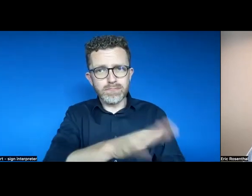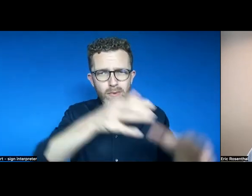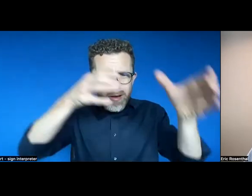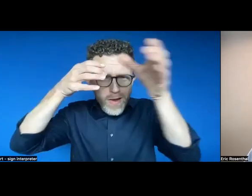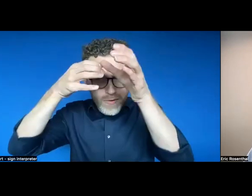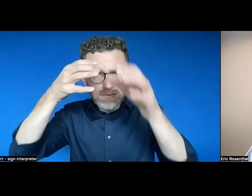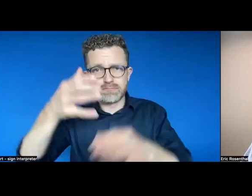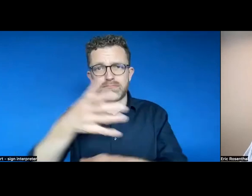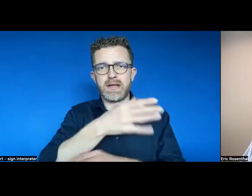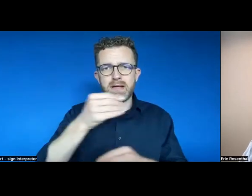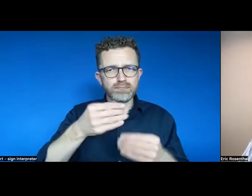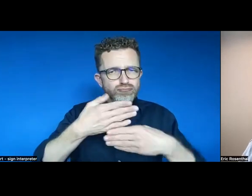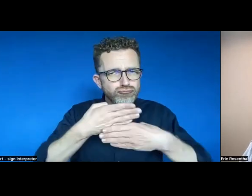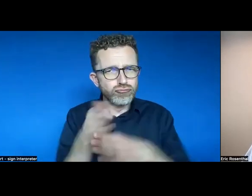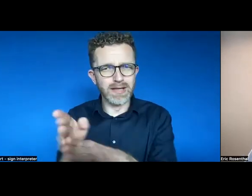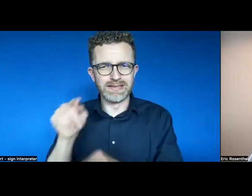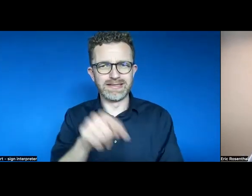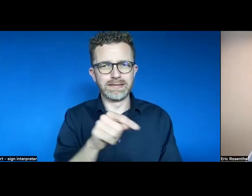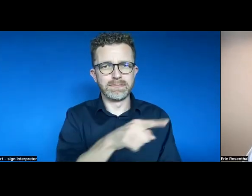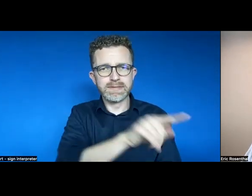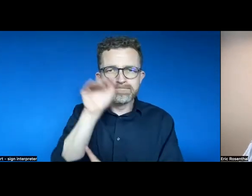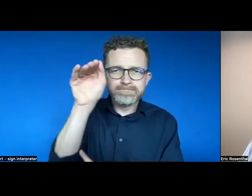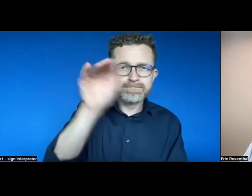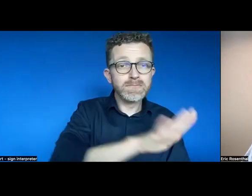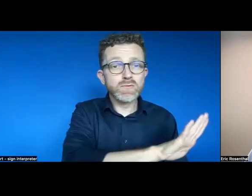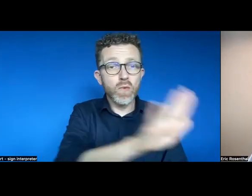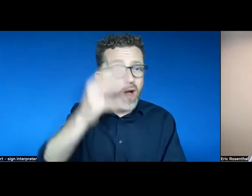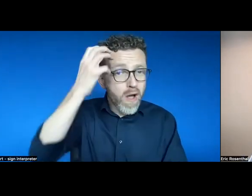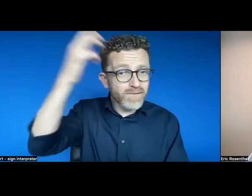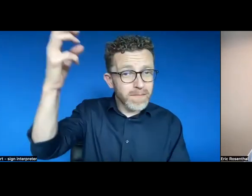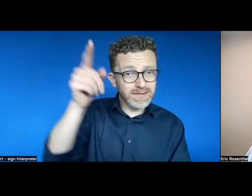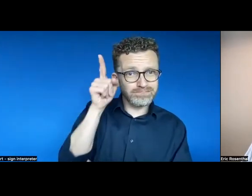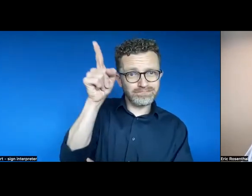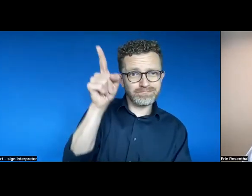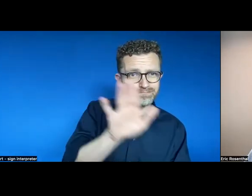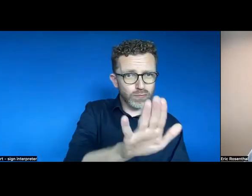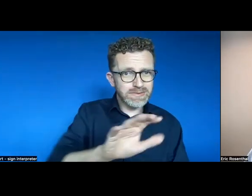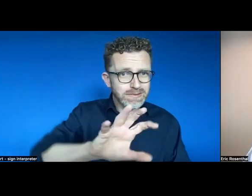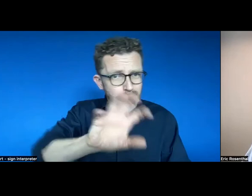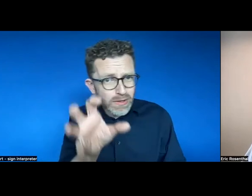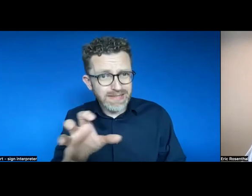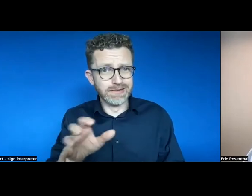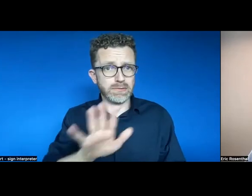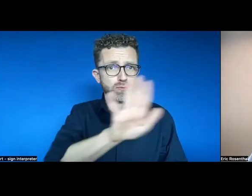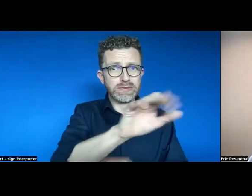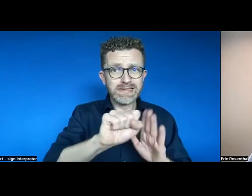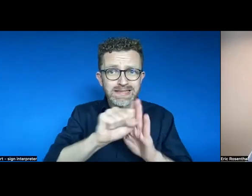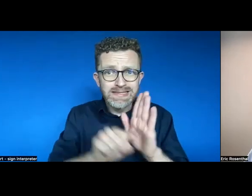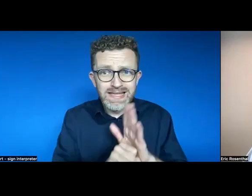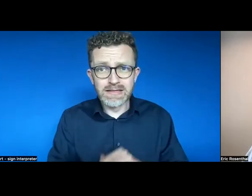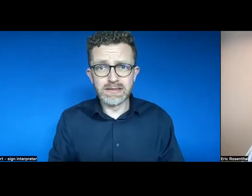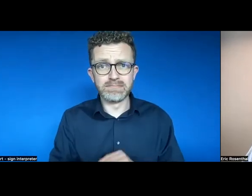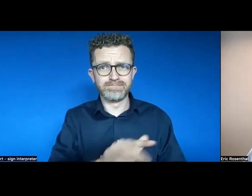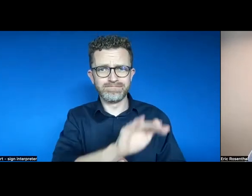orphanage system will not stand. In tomorrow's democratic Ukraine, all children would be with families. And with